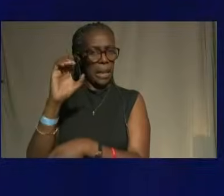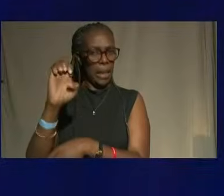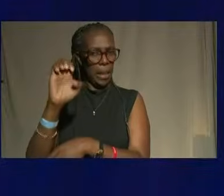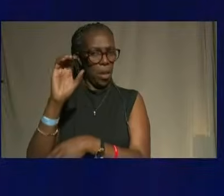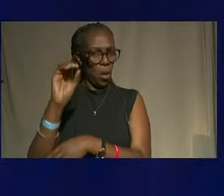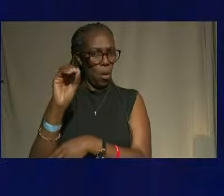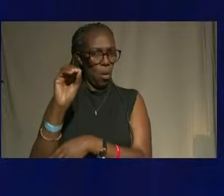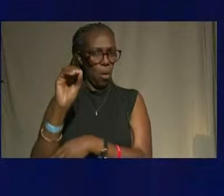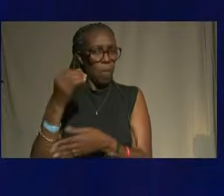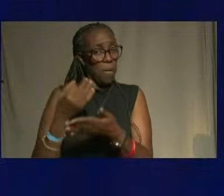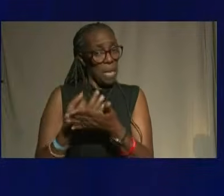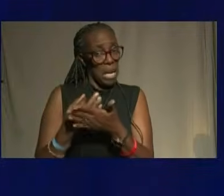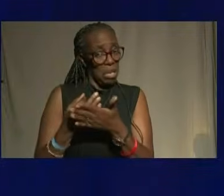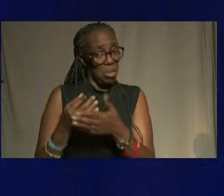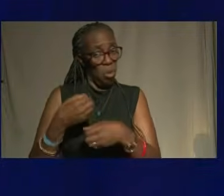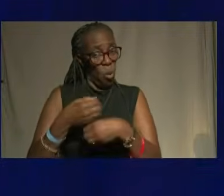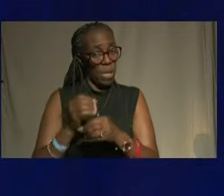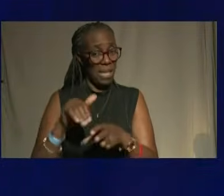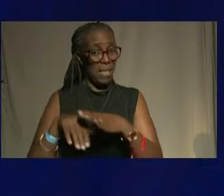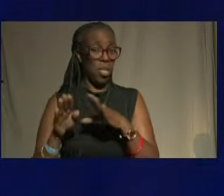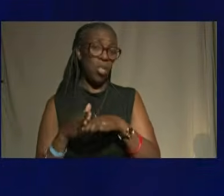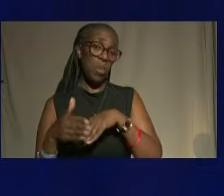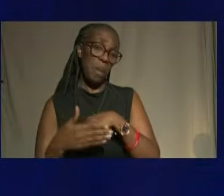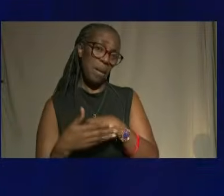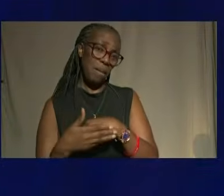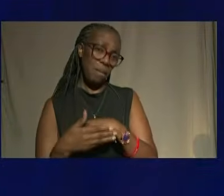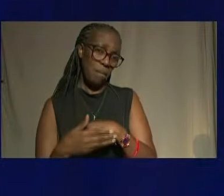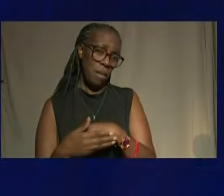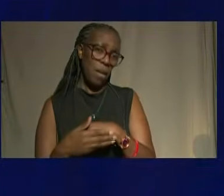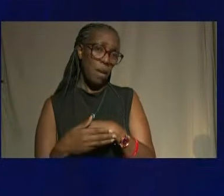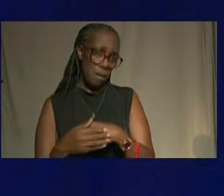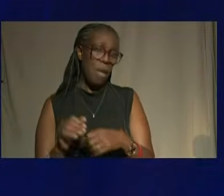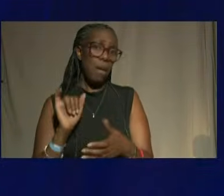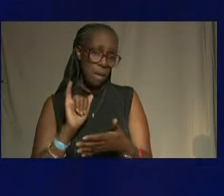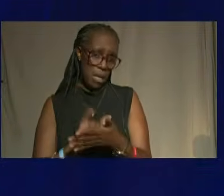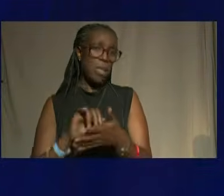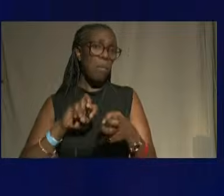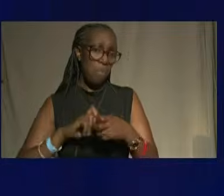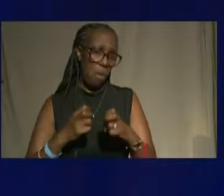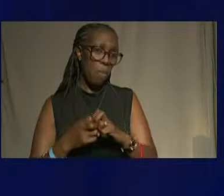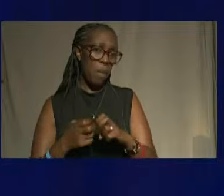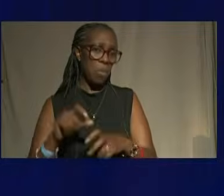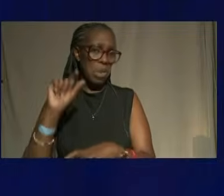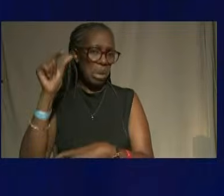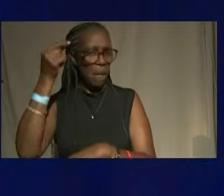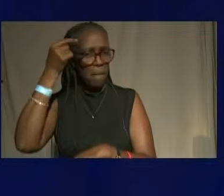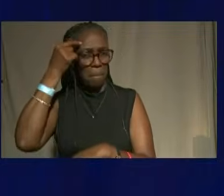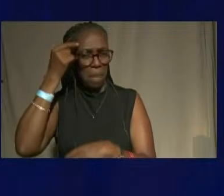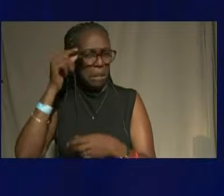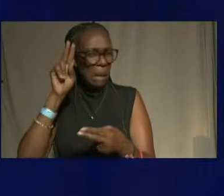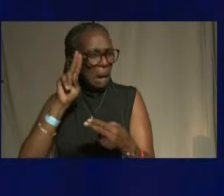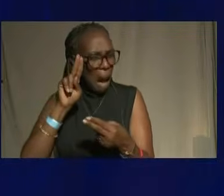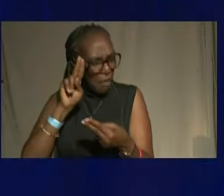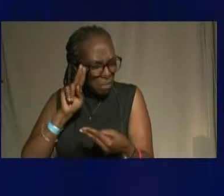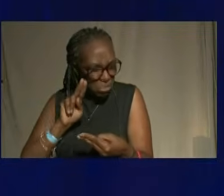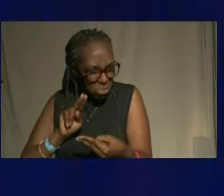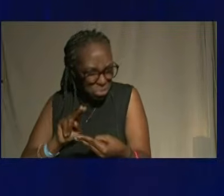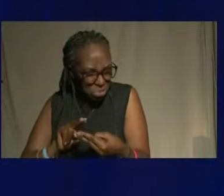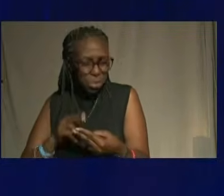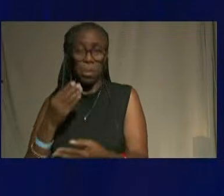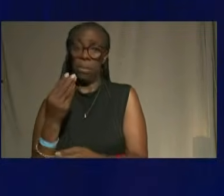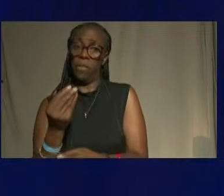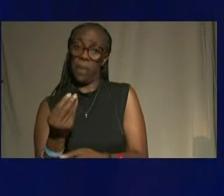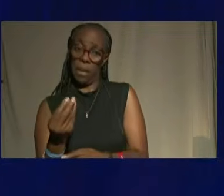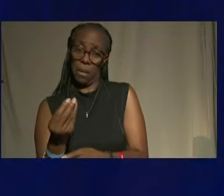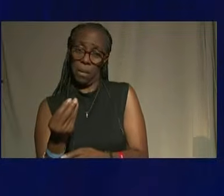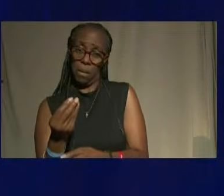struggled with in the absence of government having adequate policy and facilities to make it happen. We will, as the